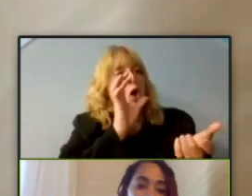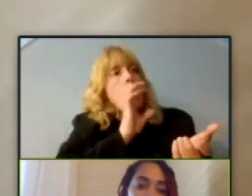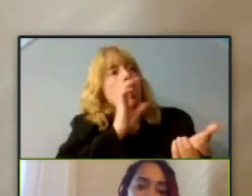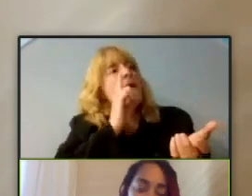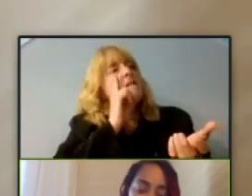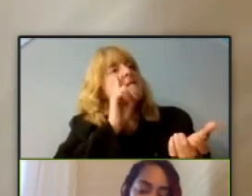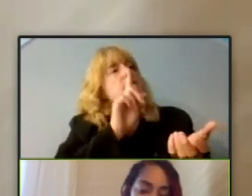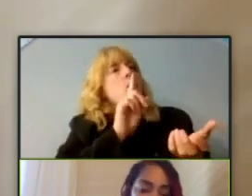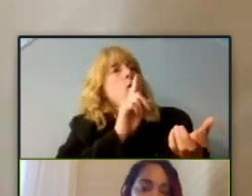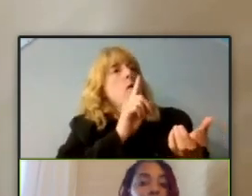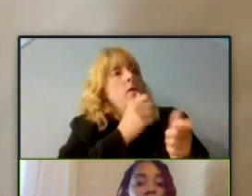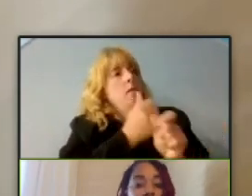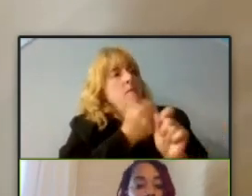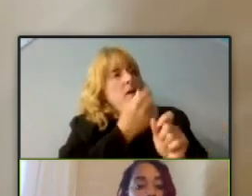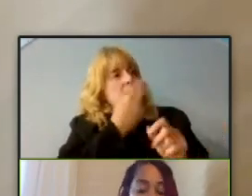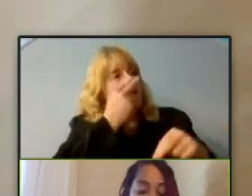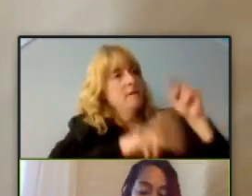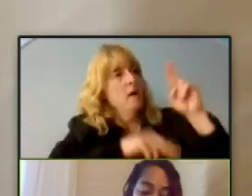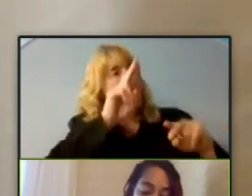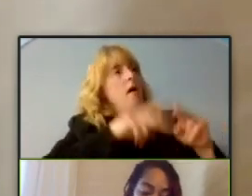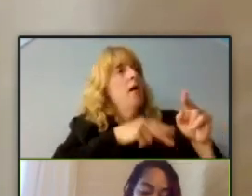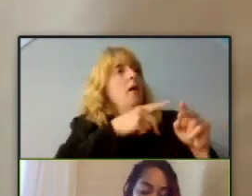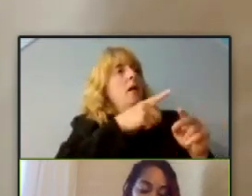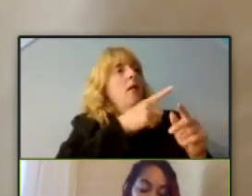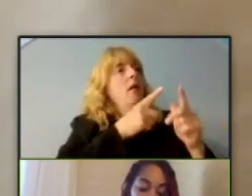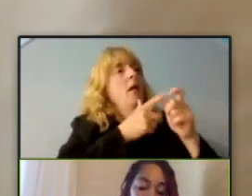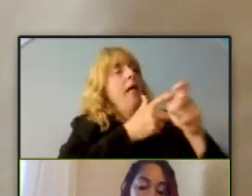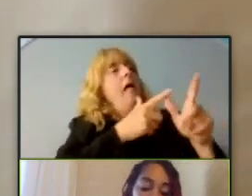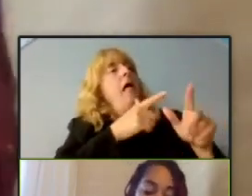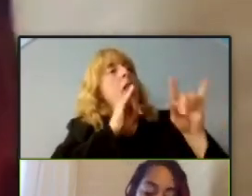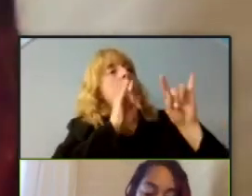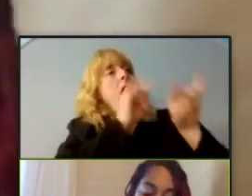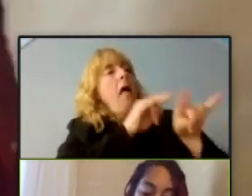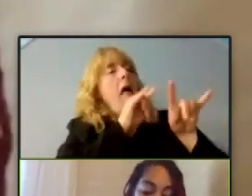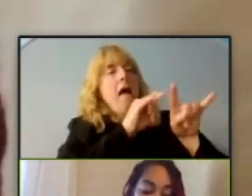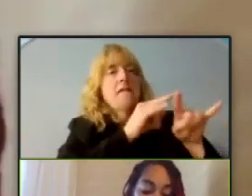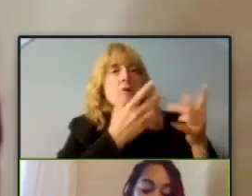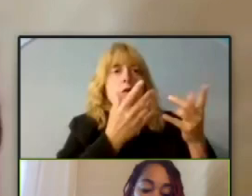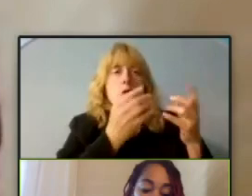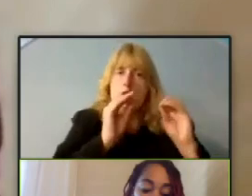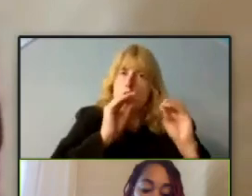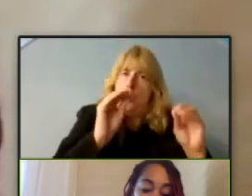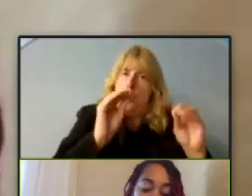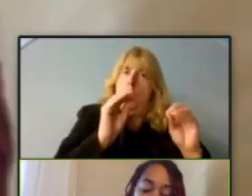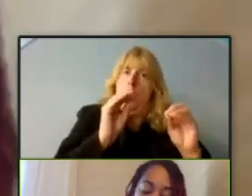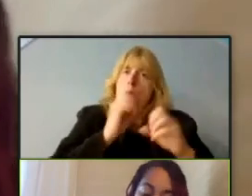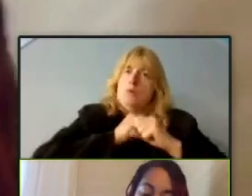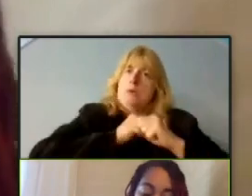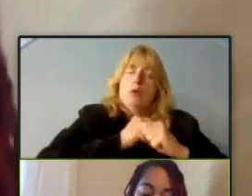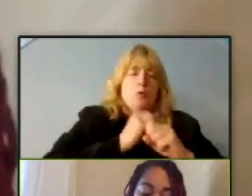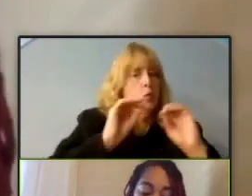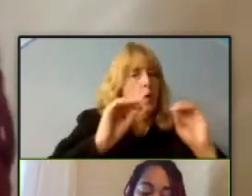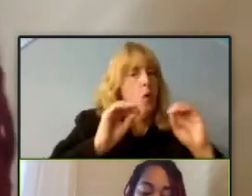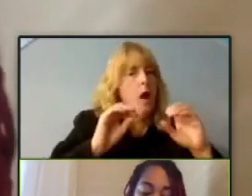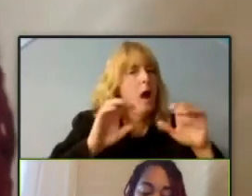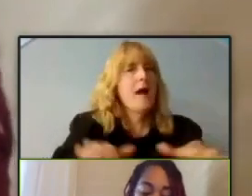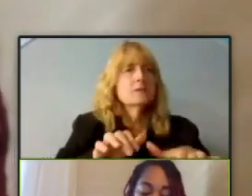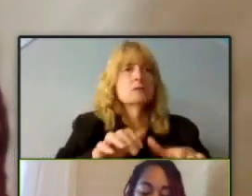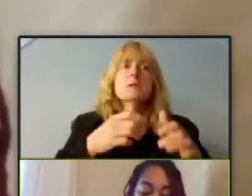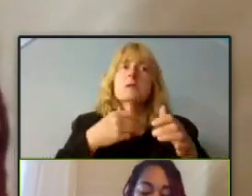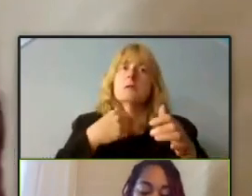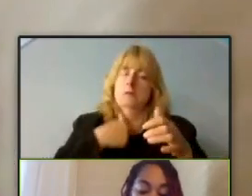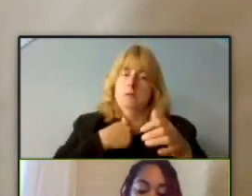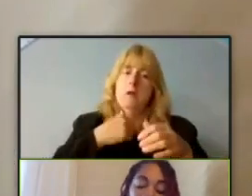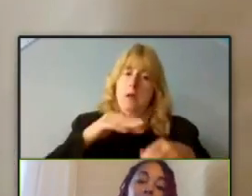made no protection list. We've demanded no action. I'm raising a Black boy, and sometimes I pull his clothes out and search for